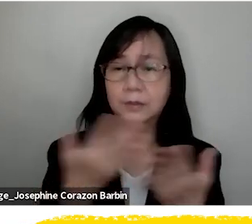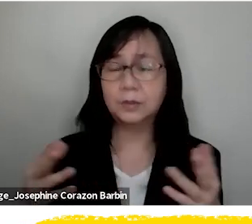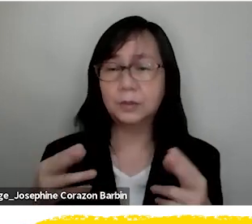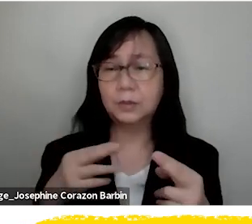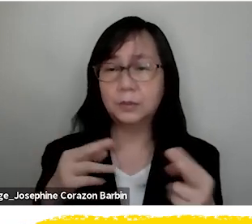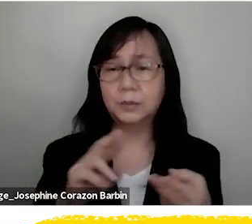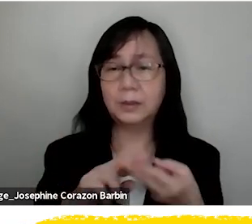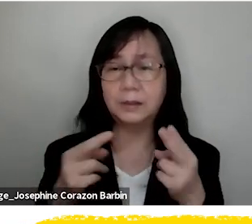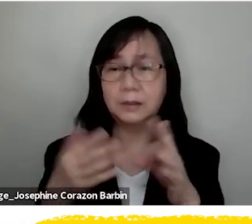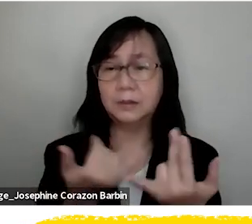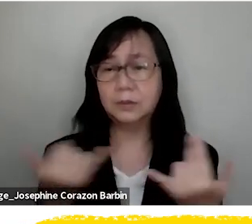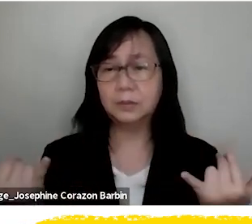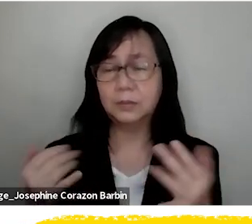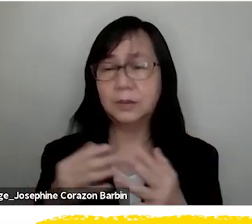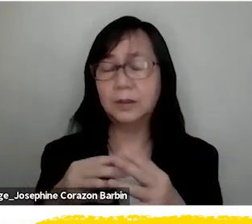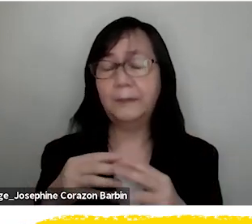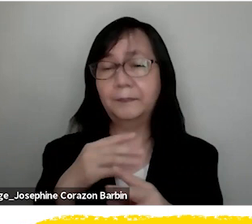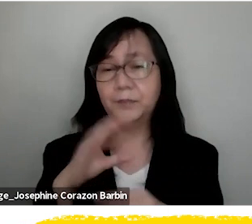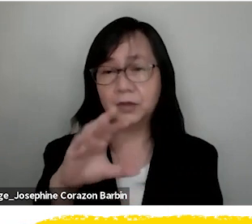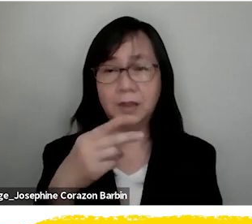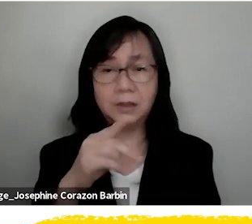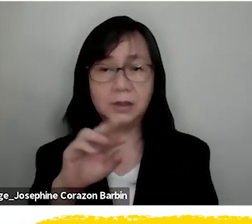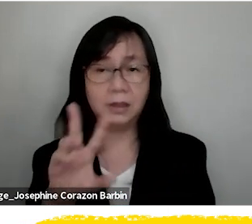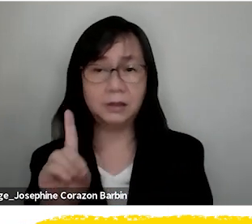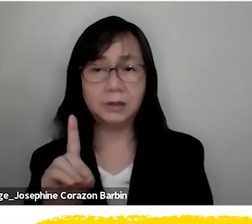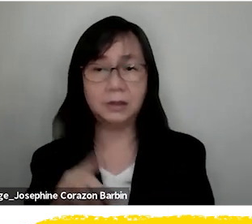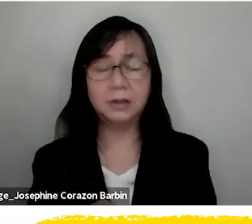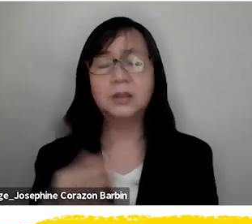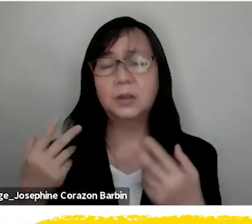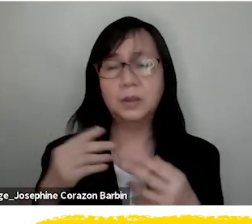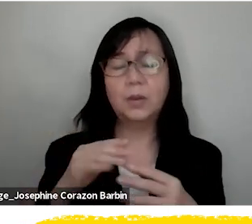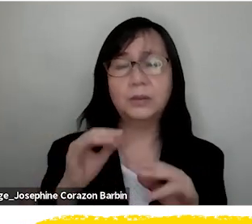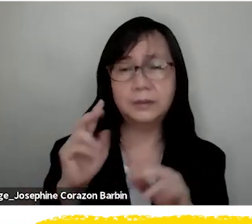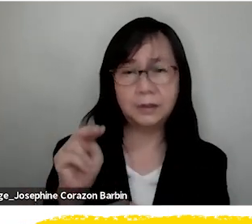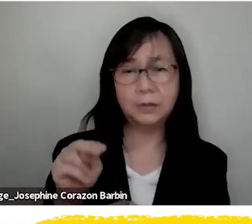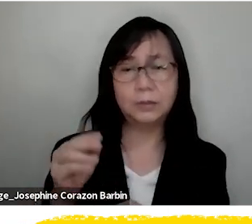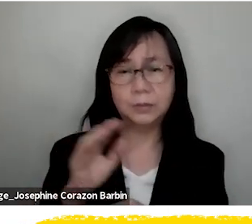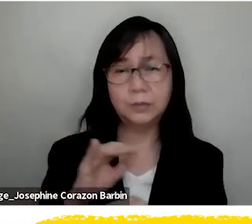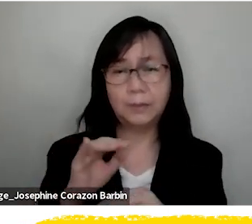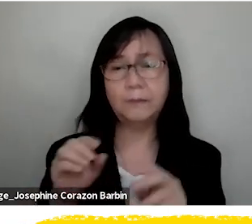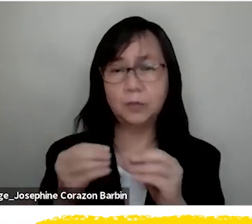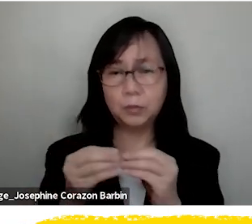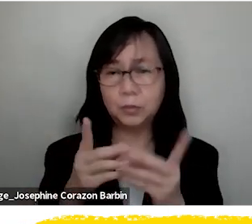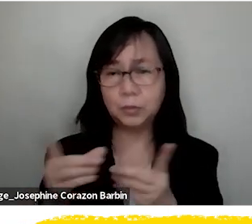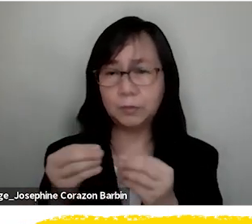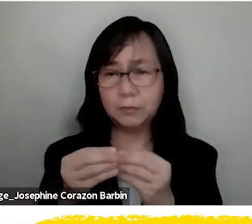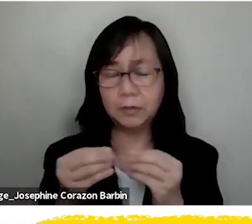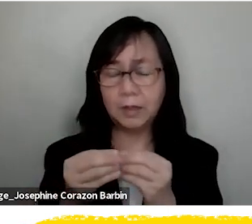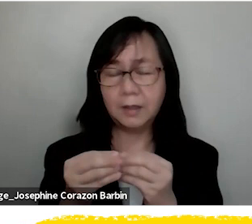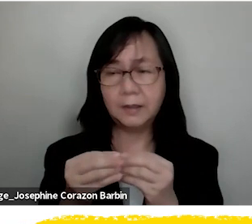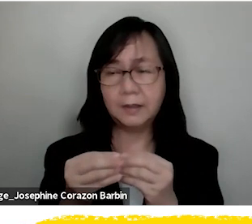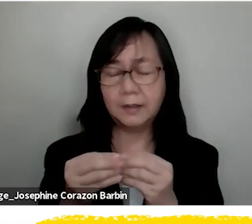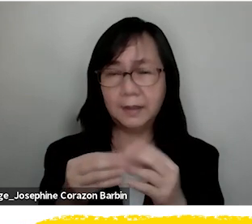human rights defenders. But there is also need to do more, and to